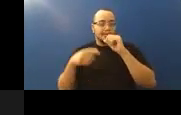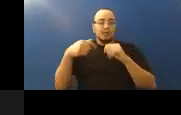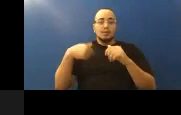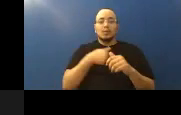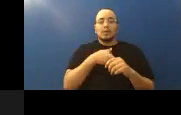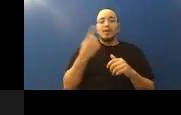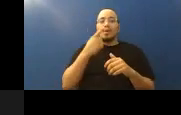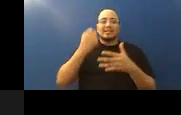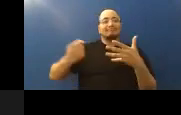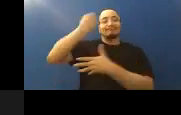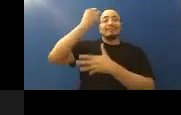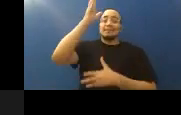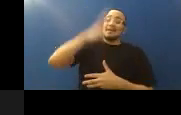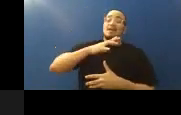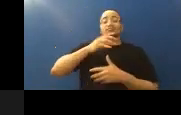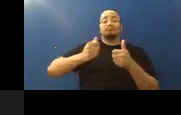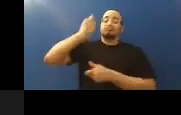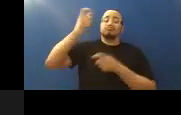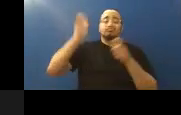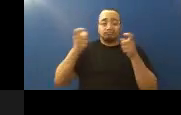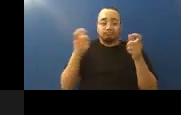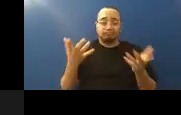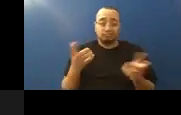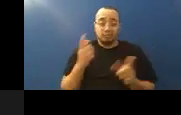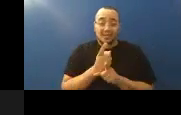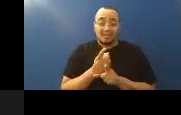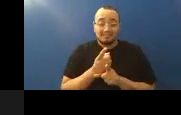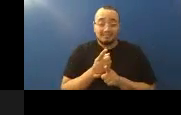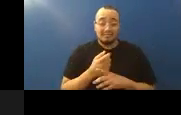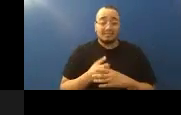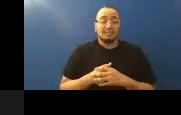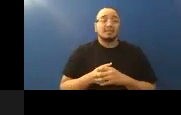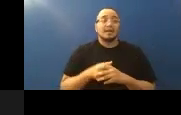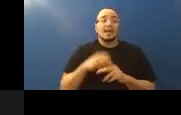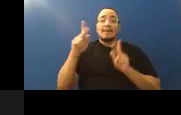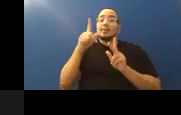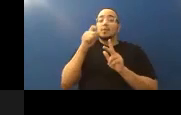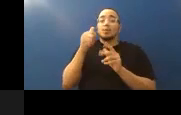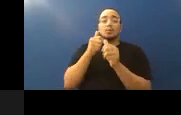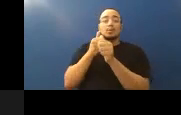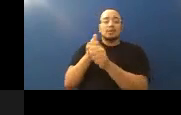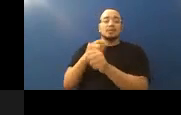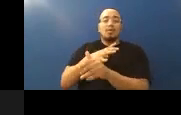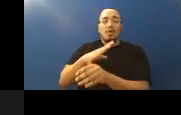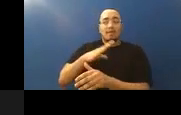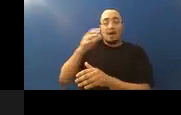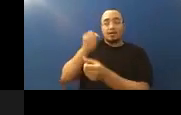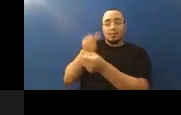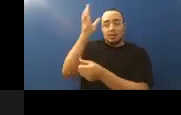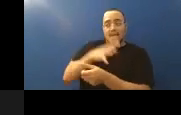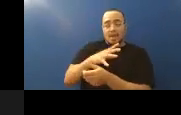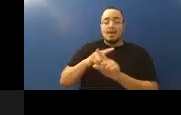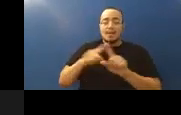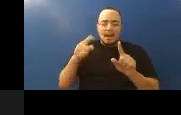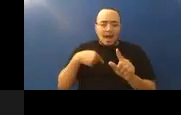right? And those that uphold patriarchy. So I'll stop there. And I see there are a couple of questions in the chat.